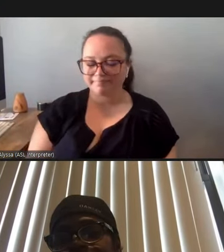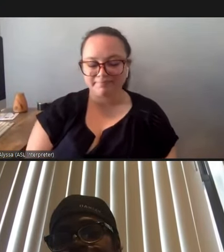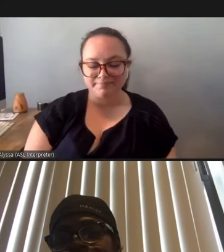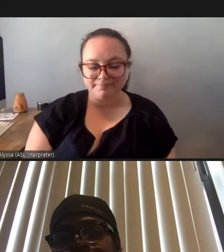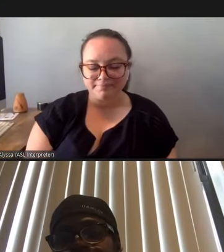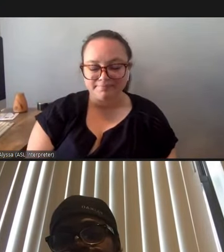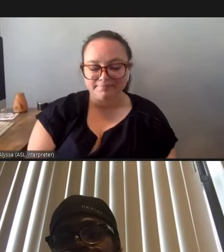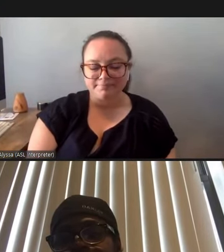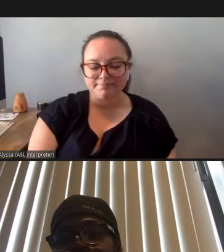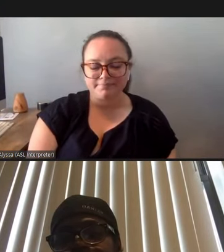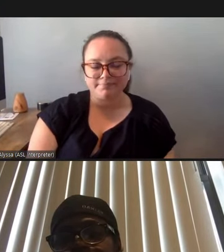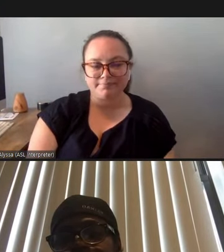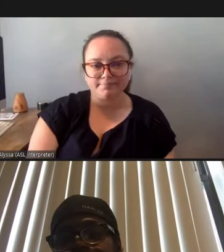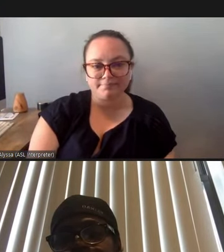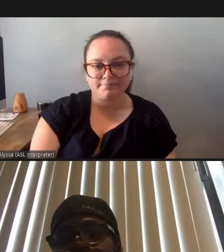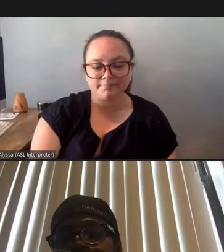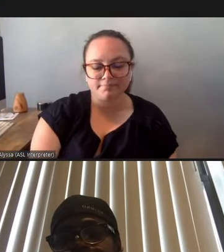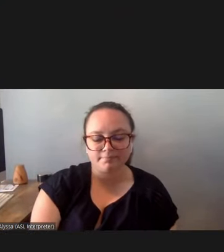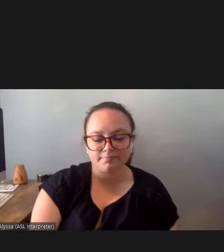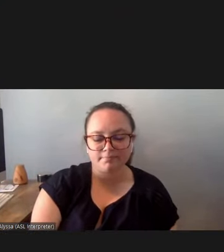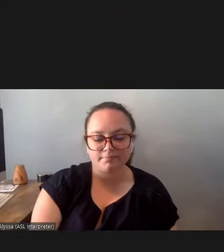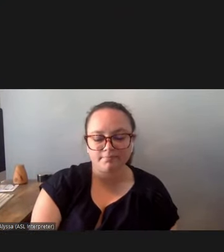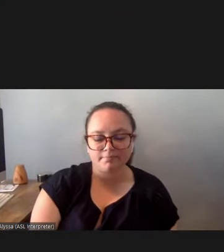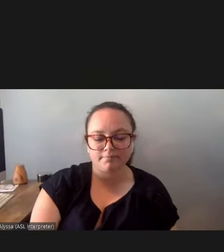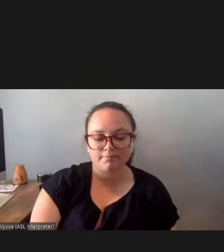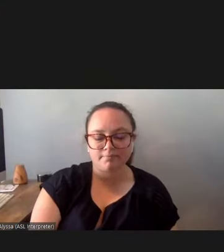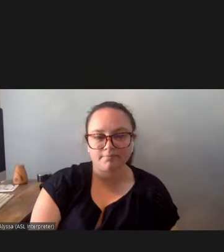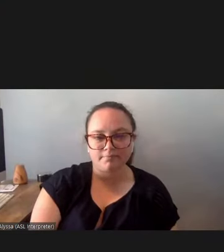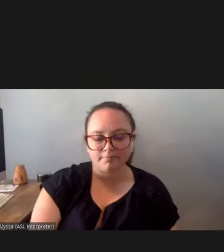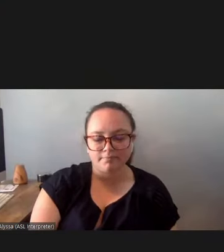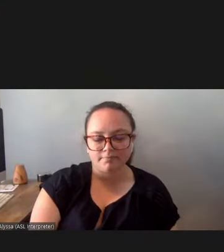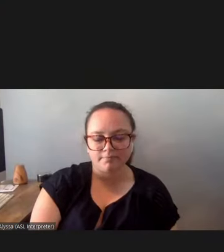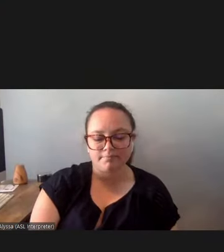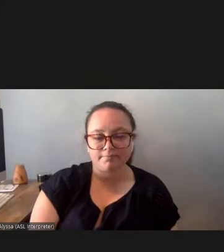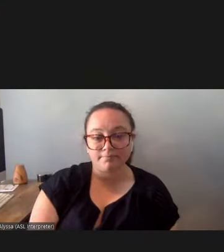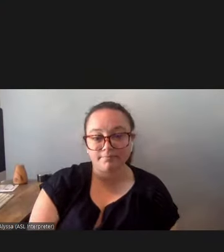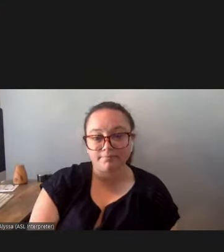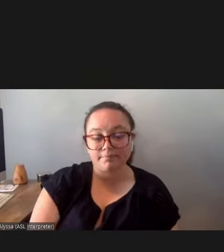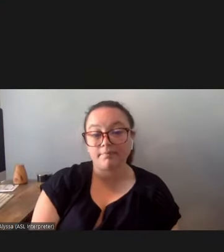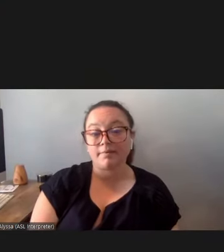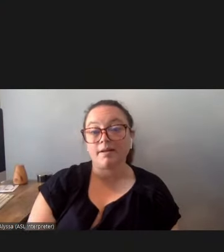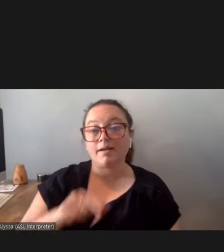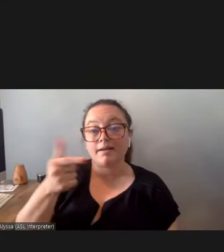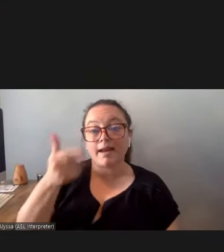next speaker is Dice O, followed by Jackie Cohen.